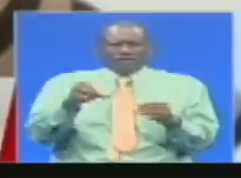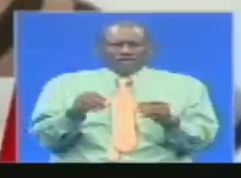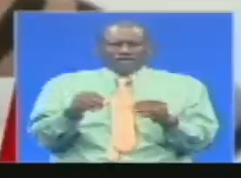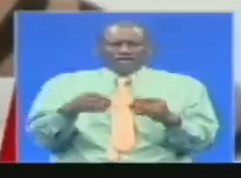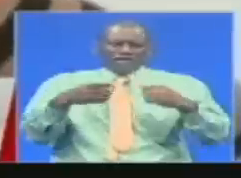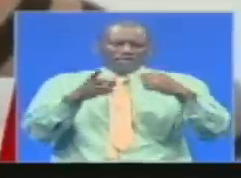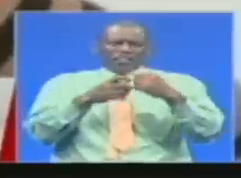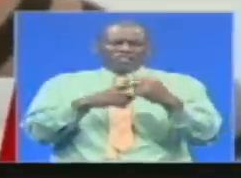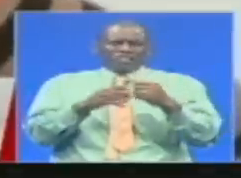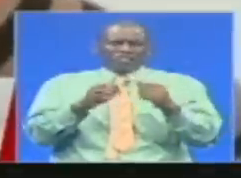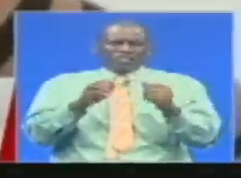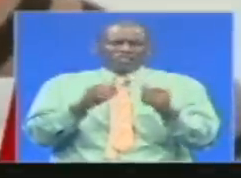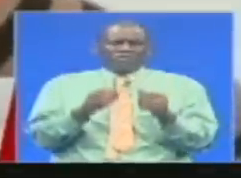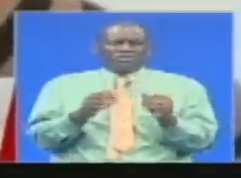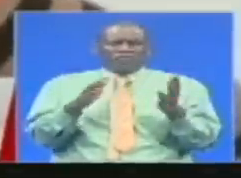sixth edition.